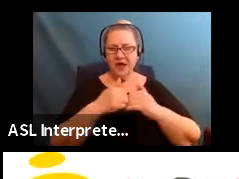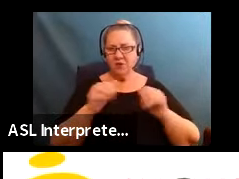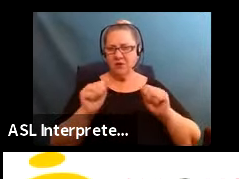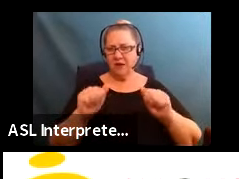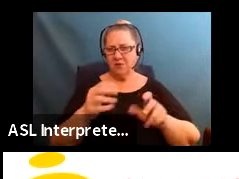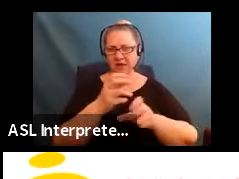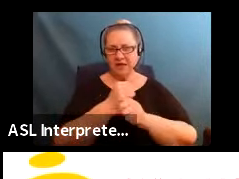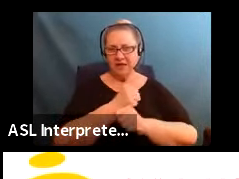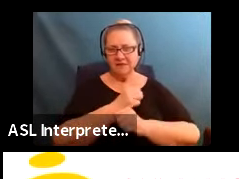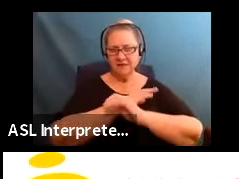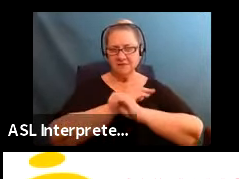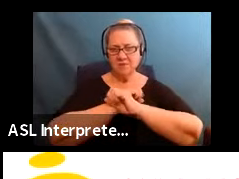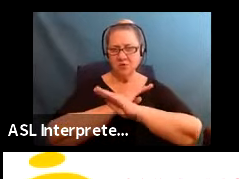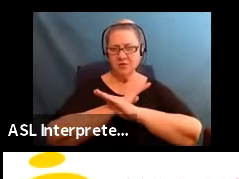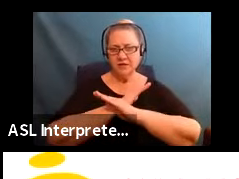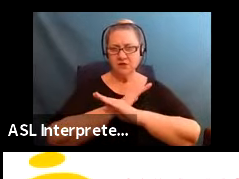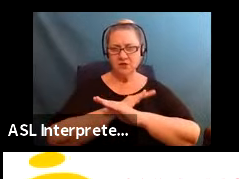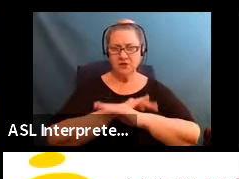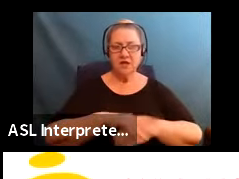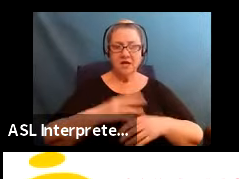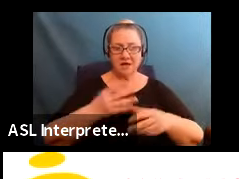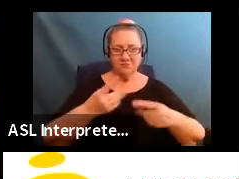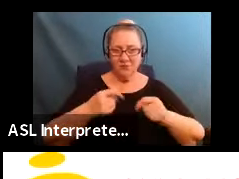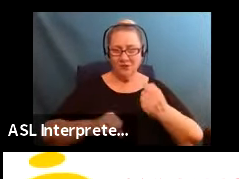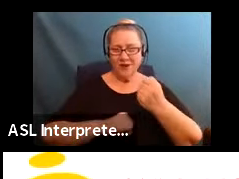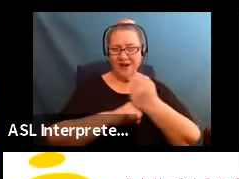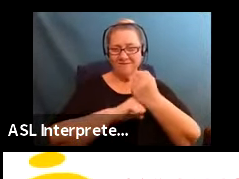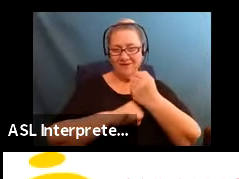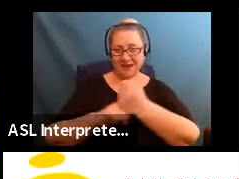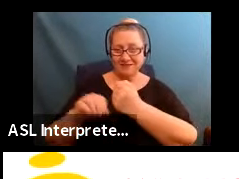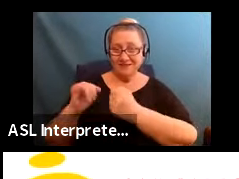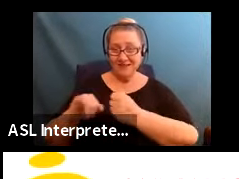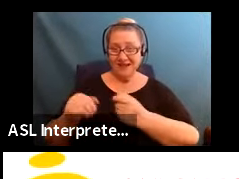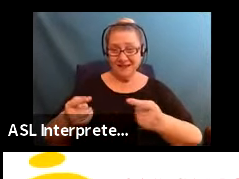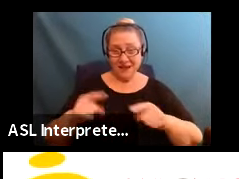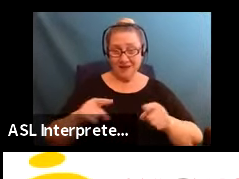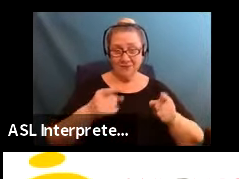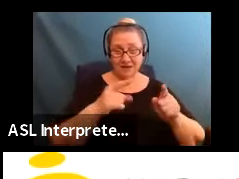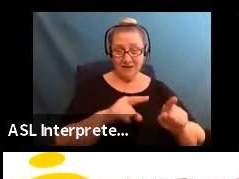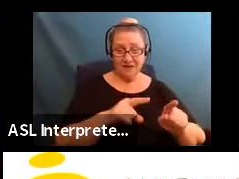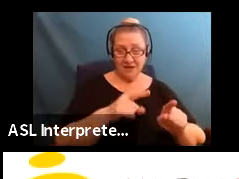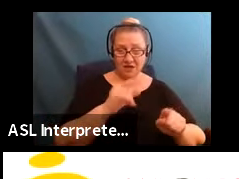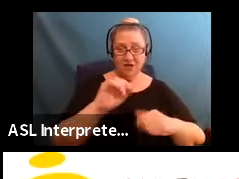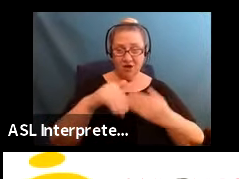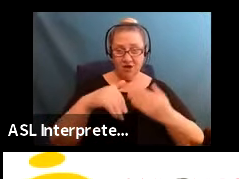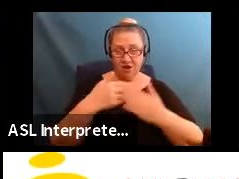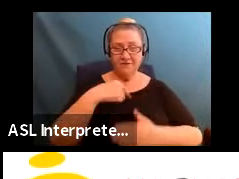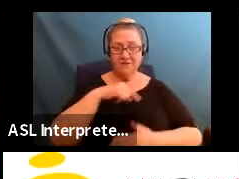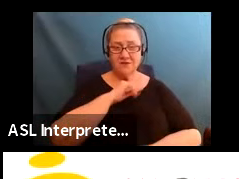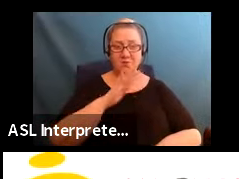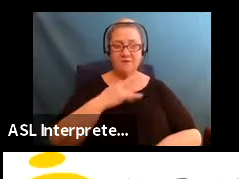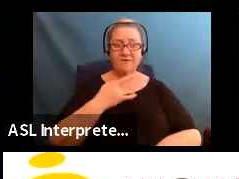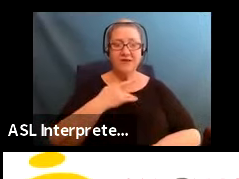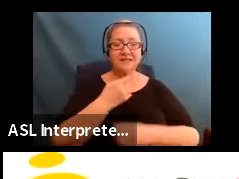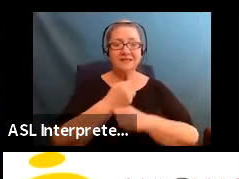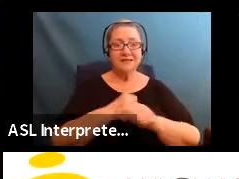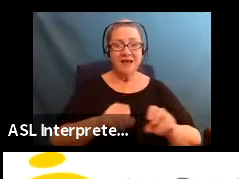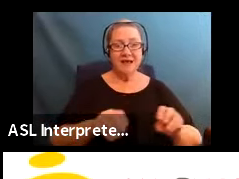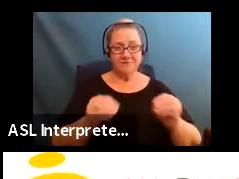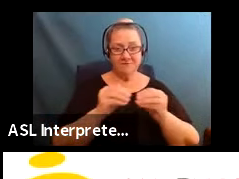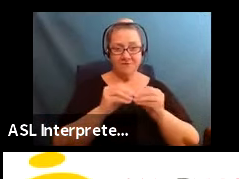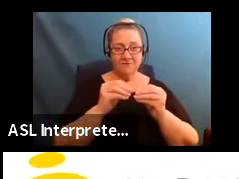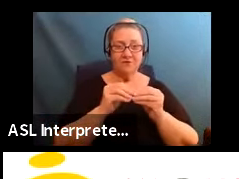just advocating to make sure that that's happening on the ground so we can also feel safer, especially since many